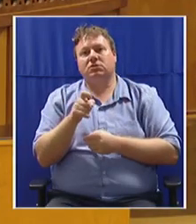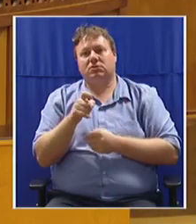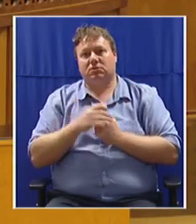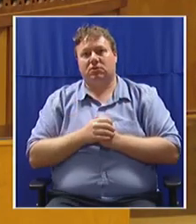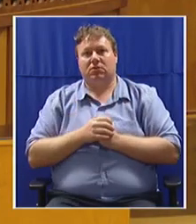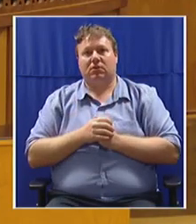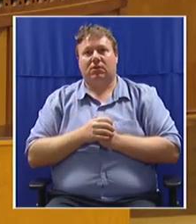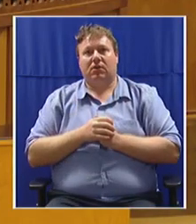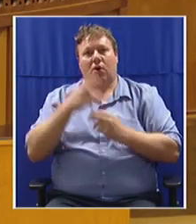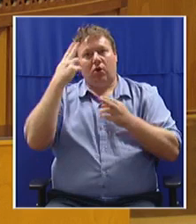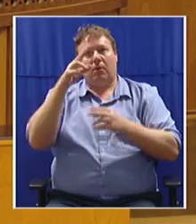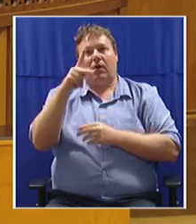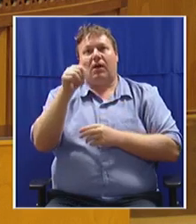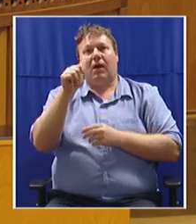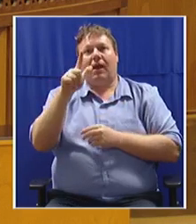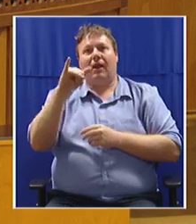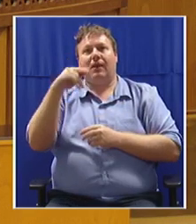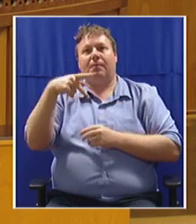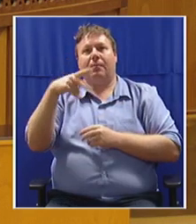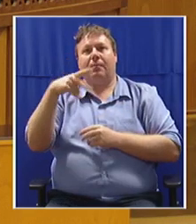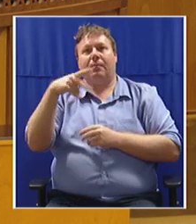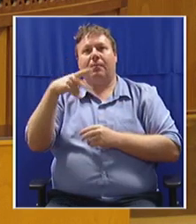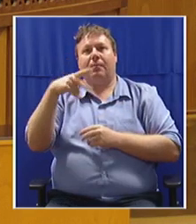Honorable Mkalipi, have you forfeited?